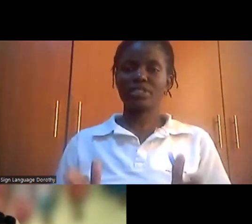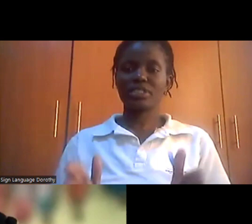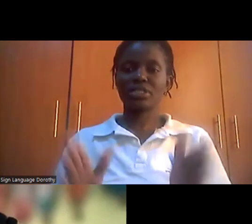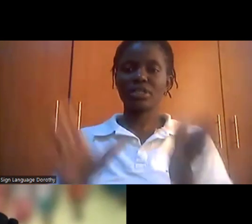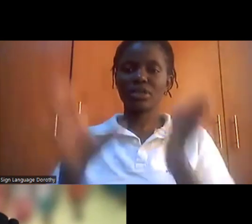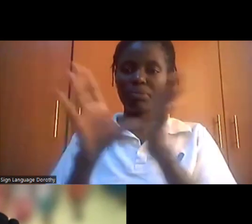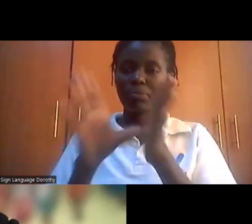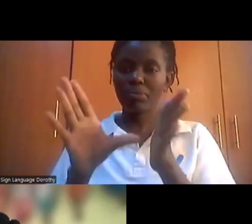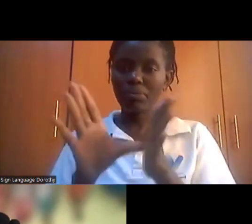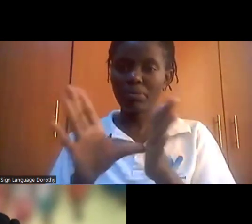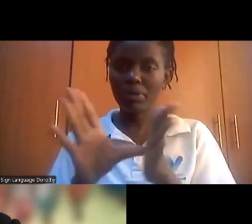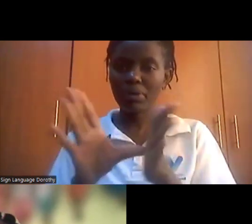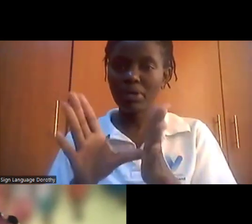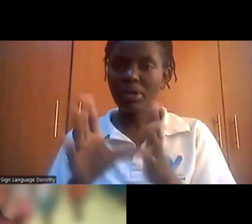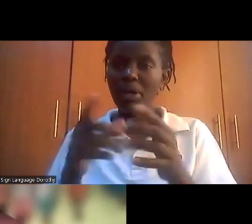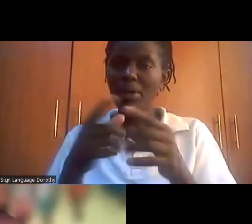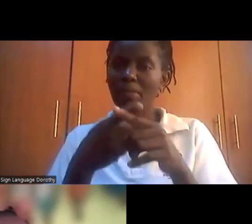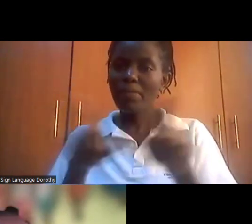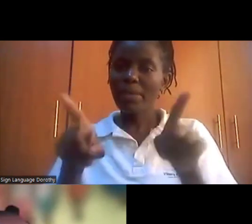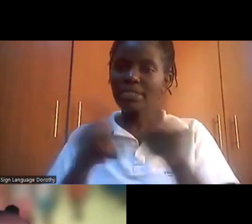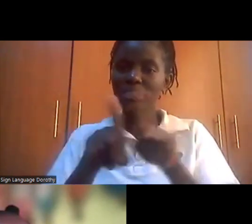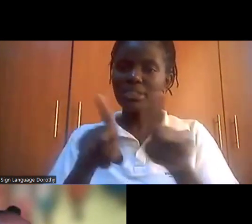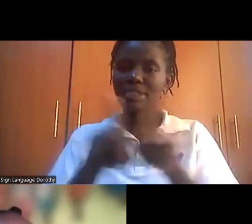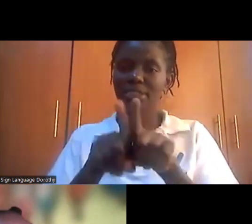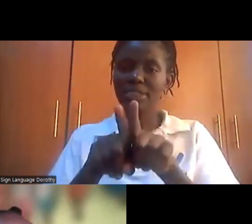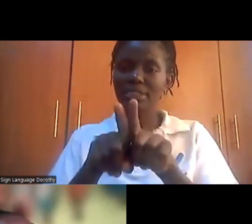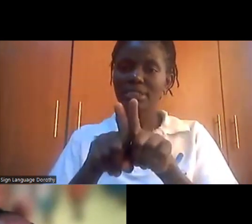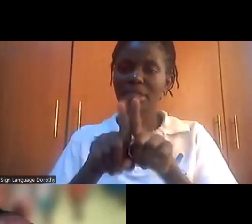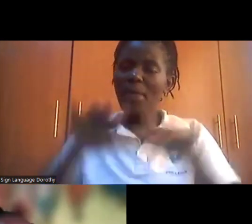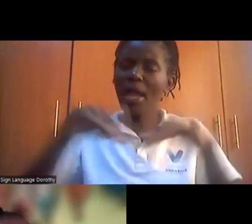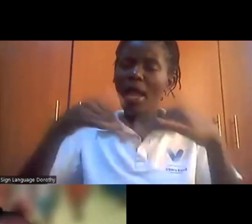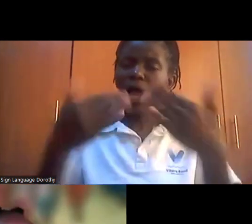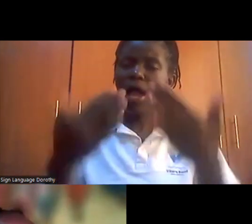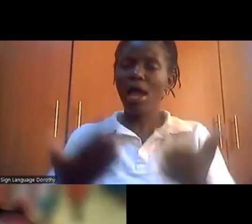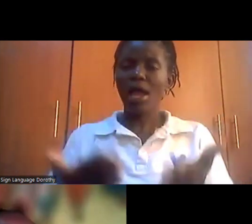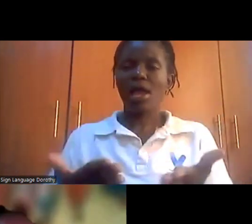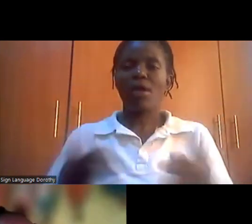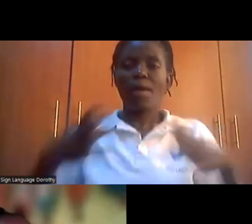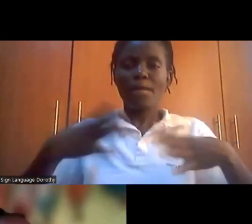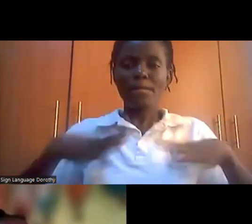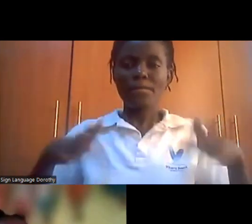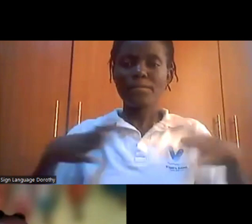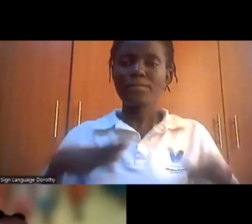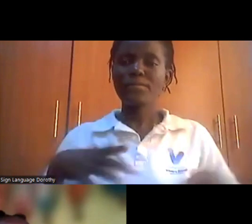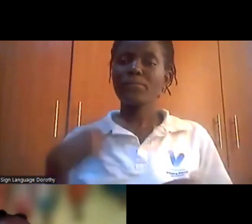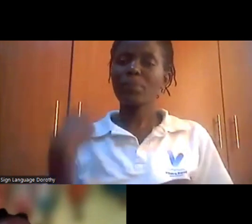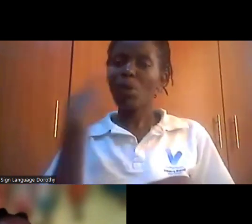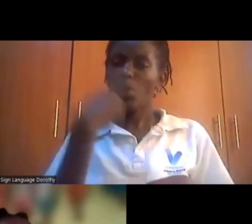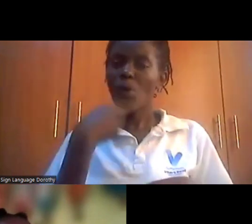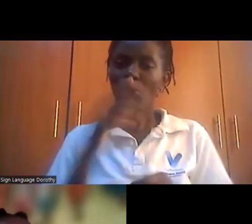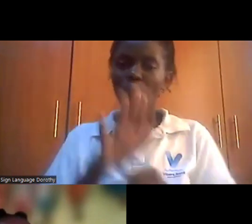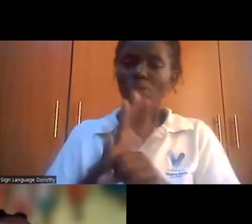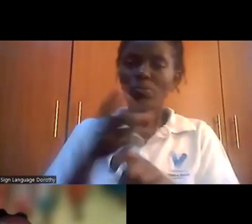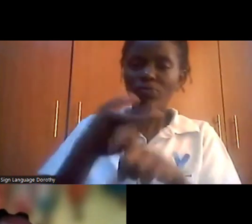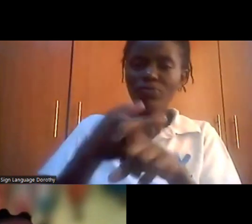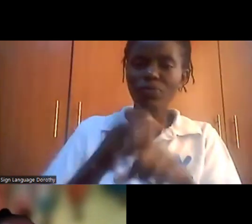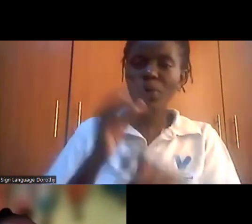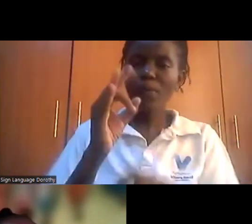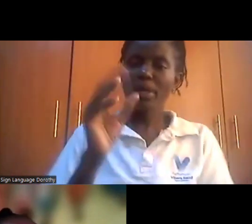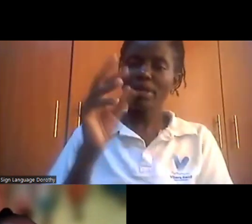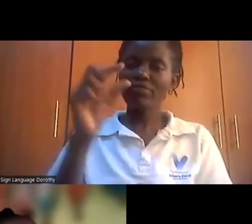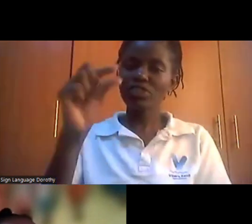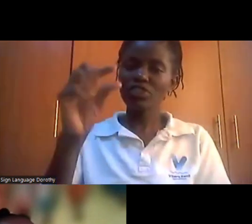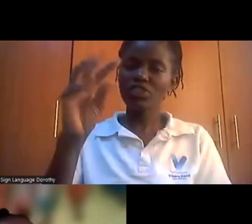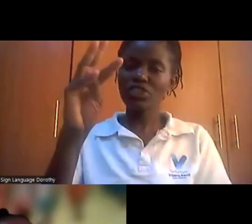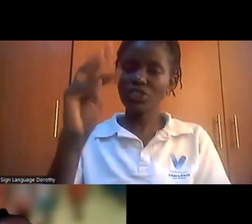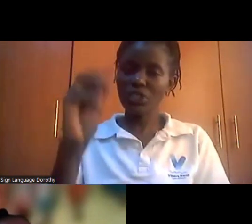about being attentive to the psychological well-being of survivors, because those who come in front of you are the survivors, but there are also